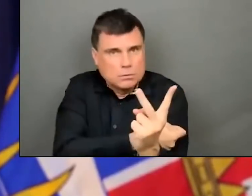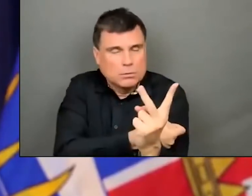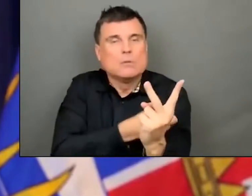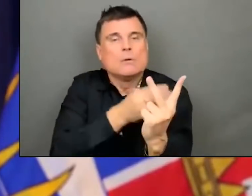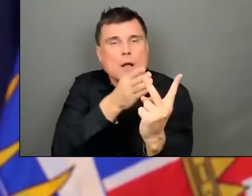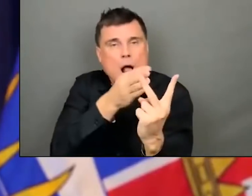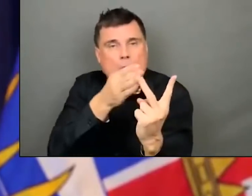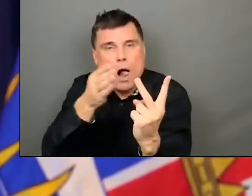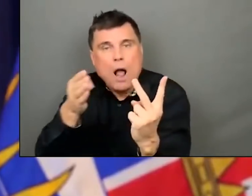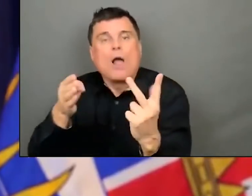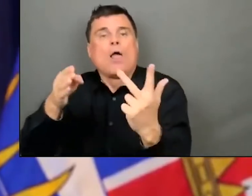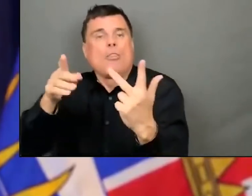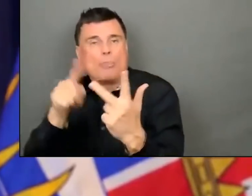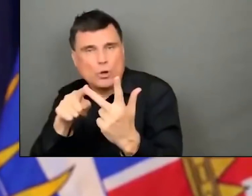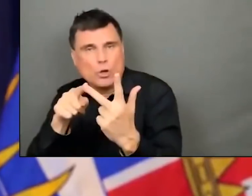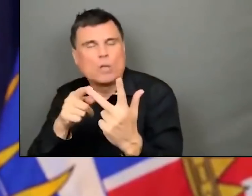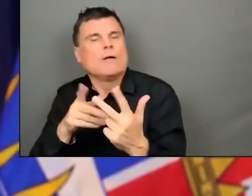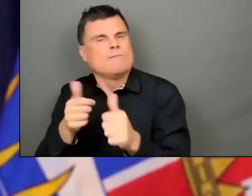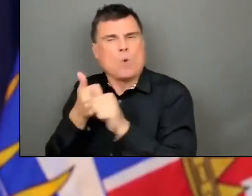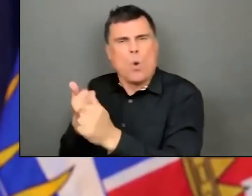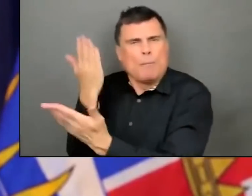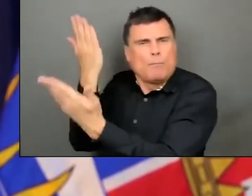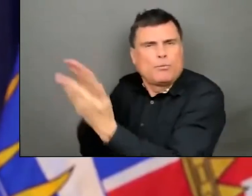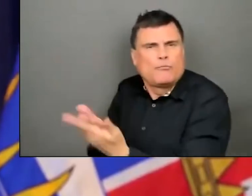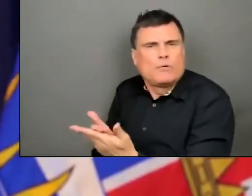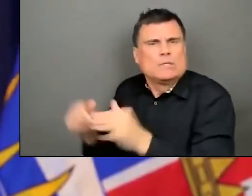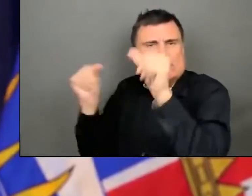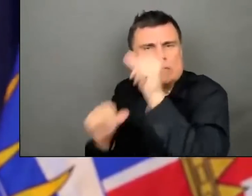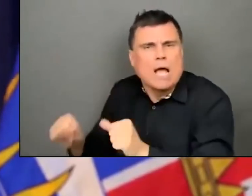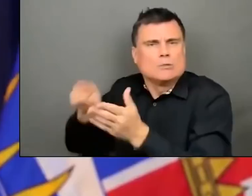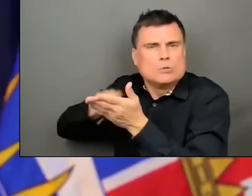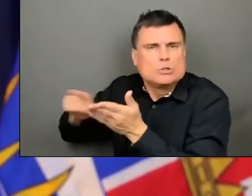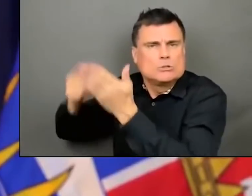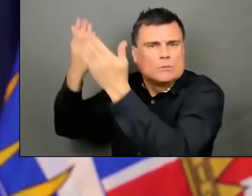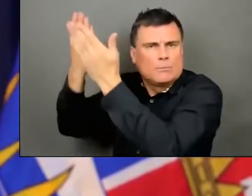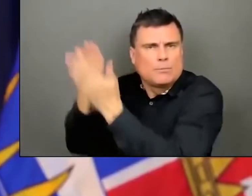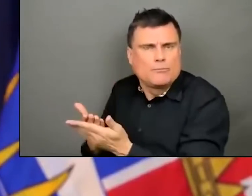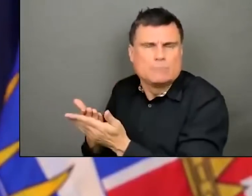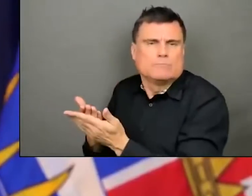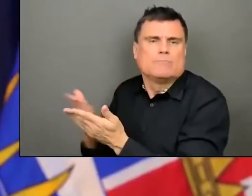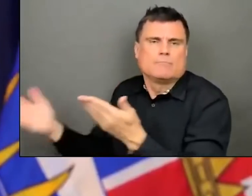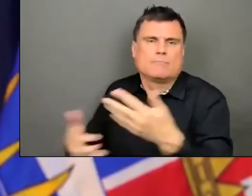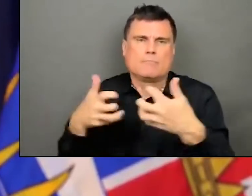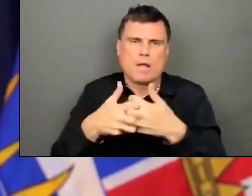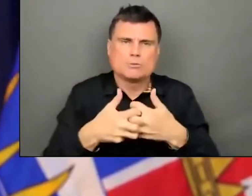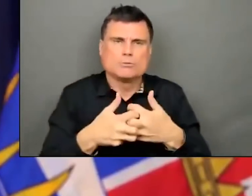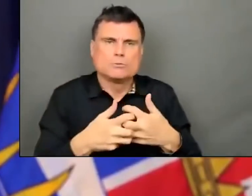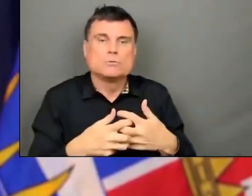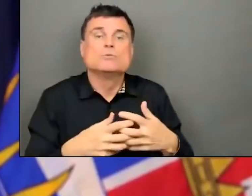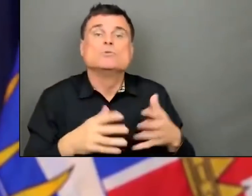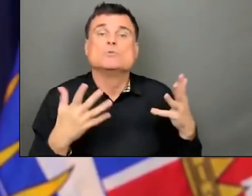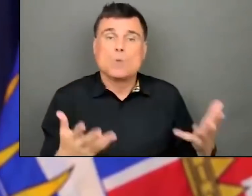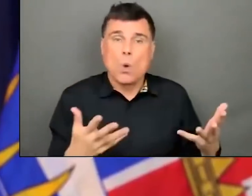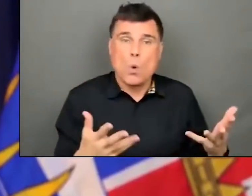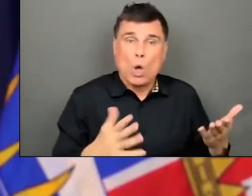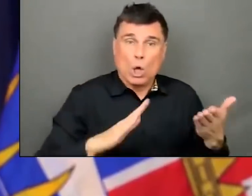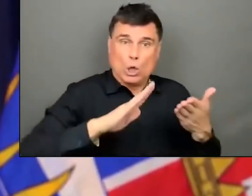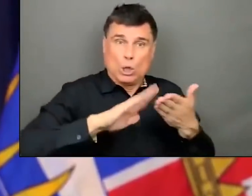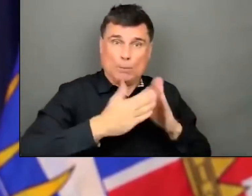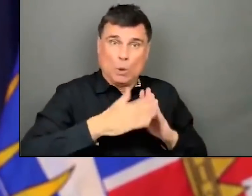very sensitive definition. As soon as we see a single case, we do increase testing and monitoring. And what that